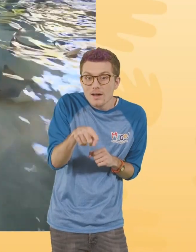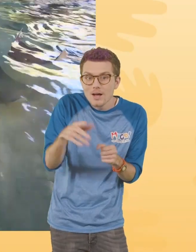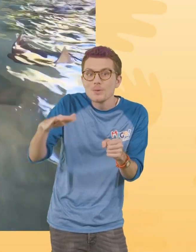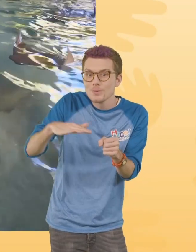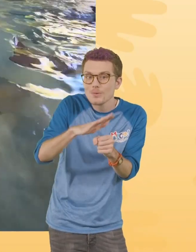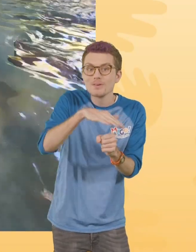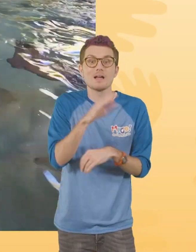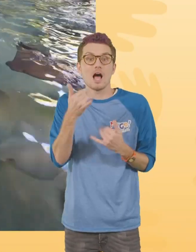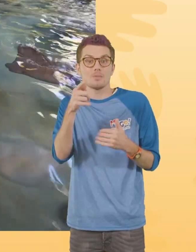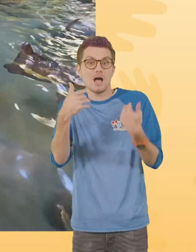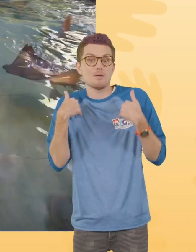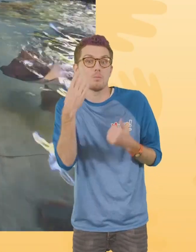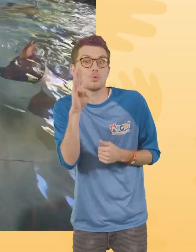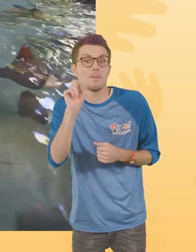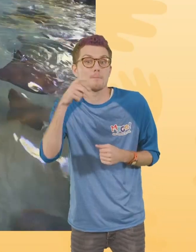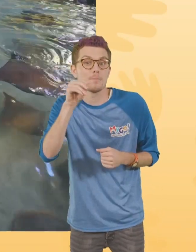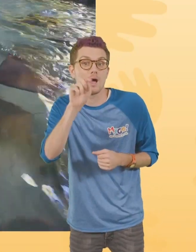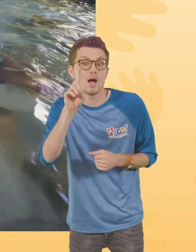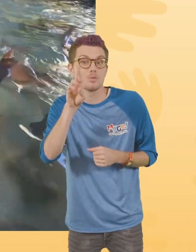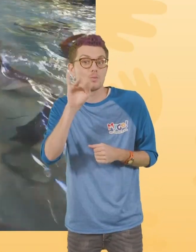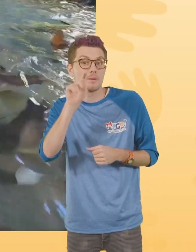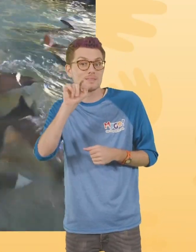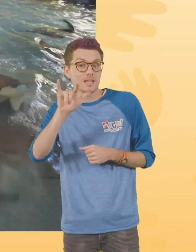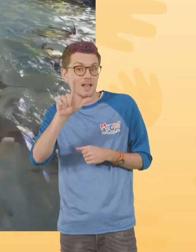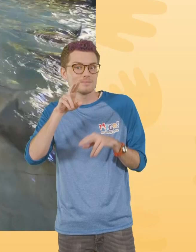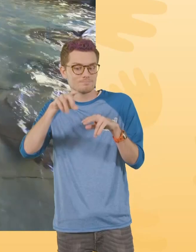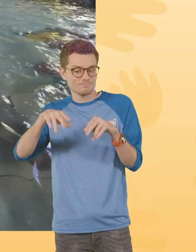a blue spotted ribbon tail sitting on your feet.